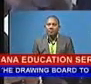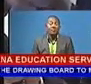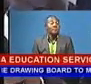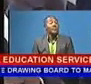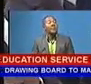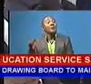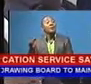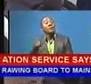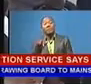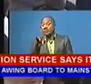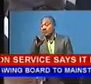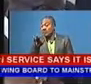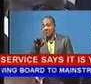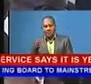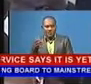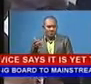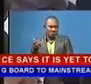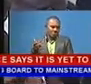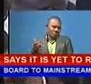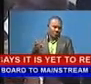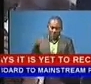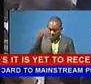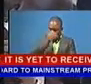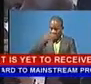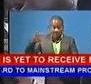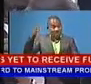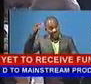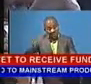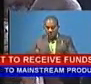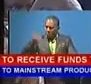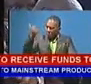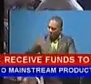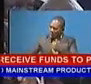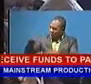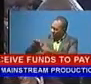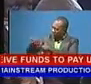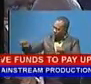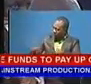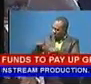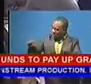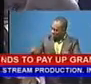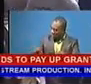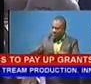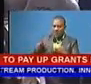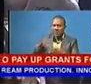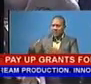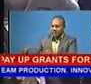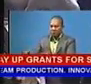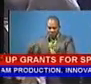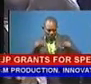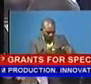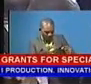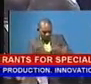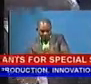And the question is if he's able to tell the court which polling stations have undergone